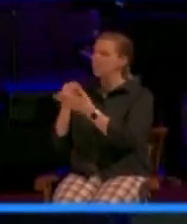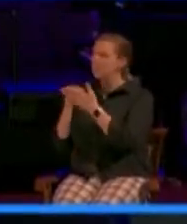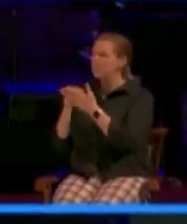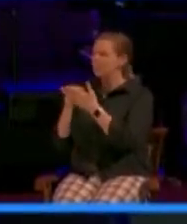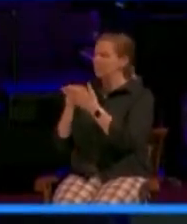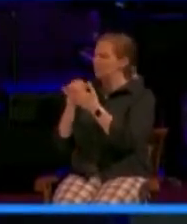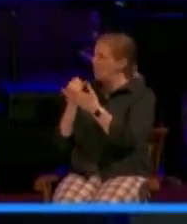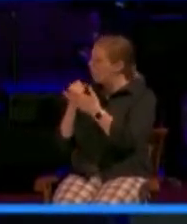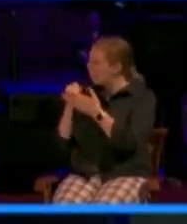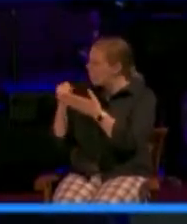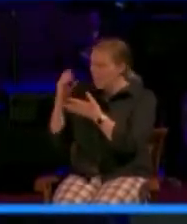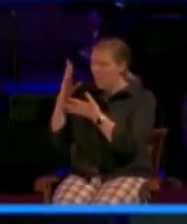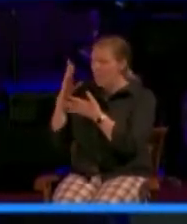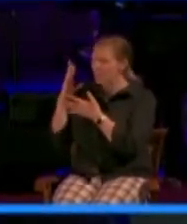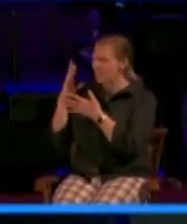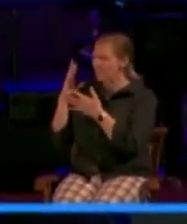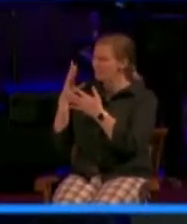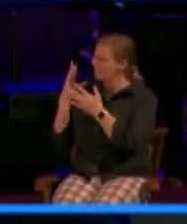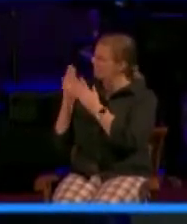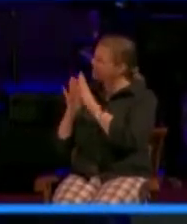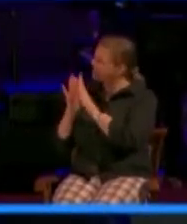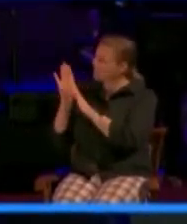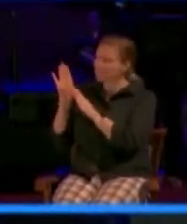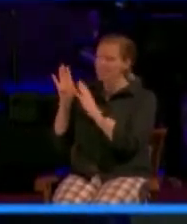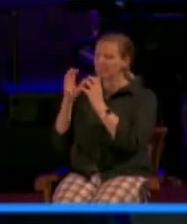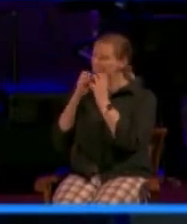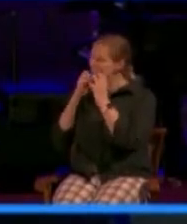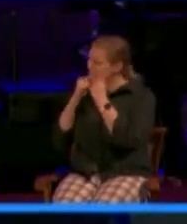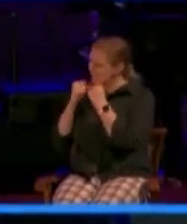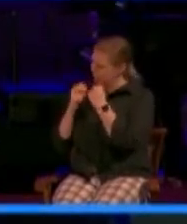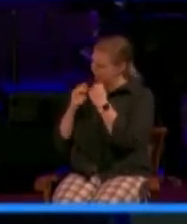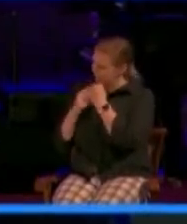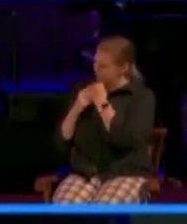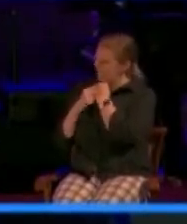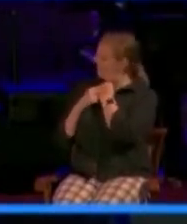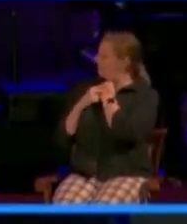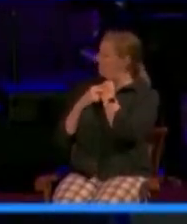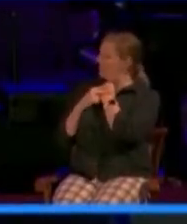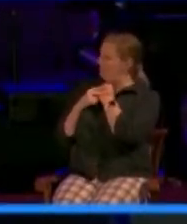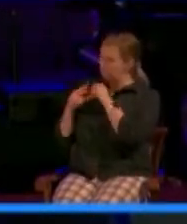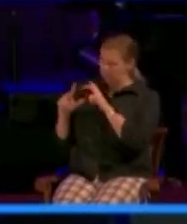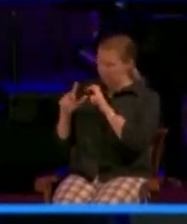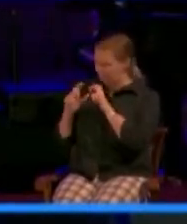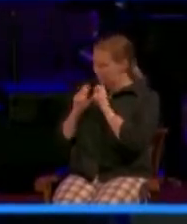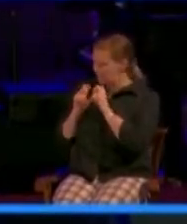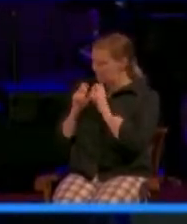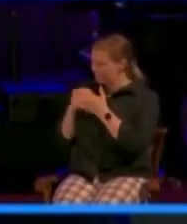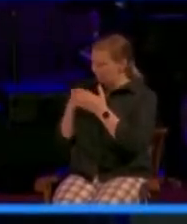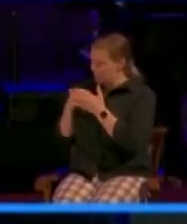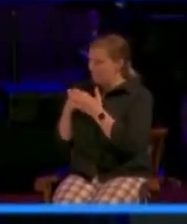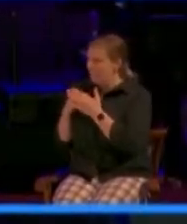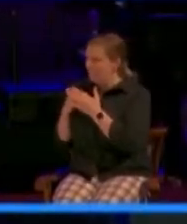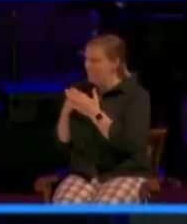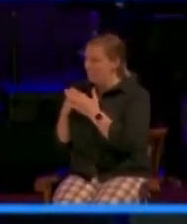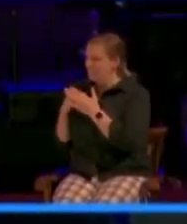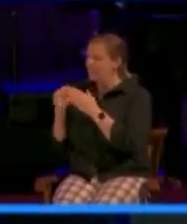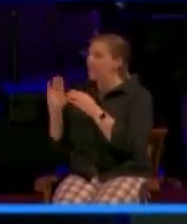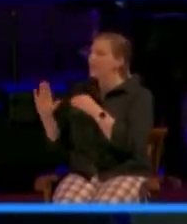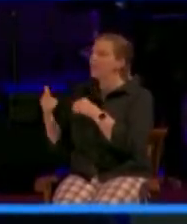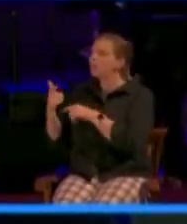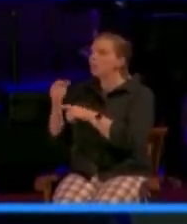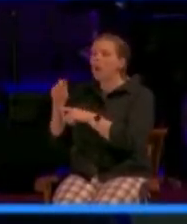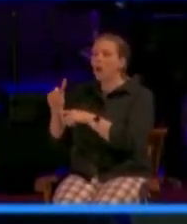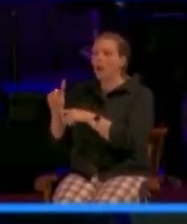affords. You see, the money is his God in that he feels safe and